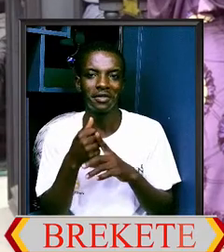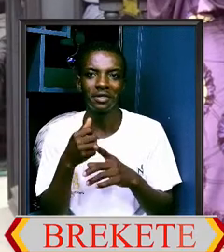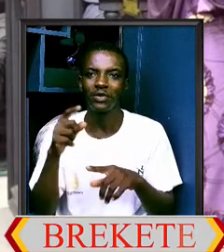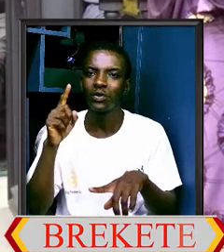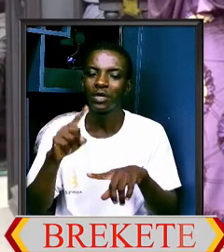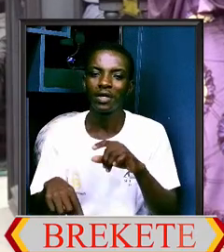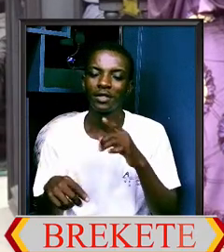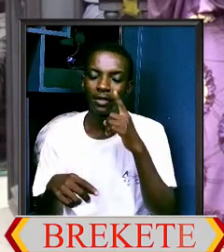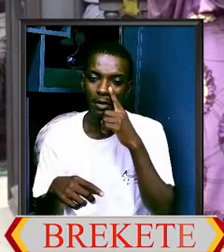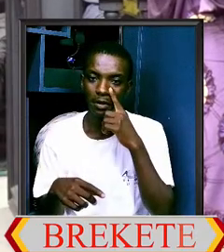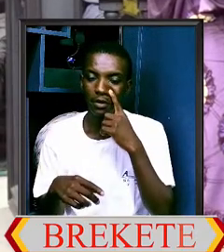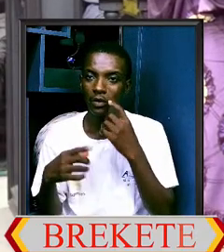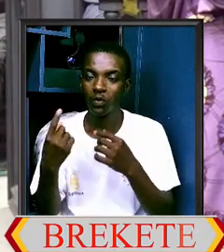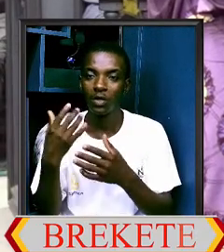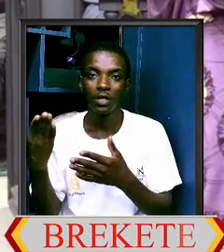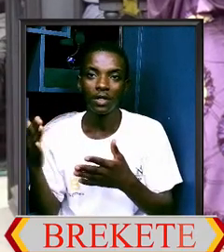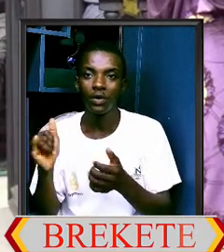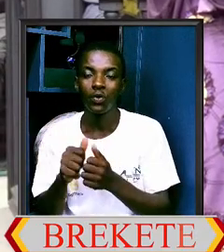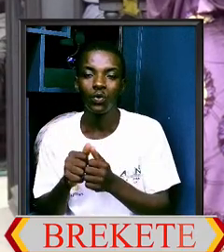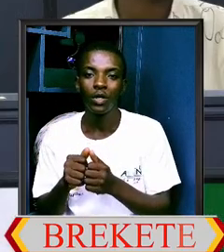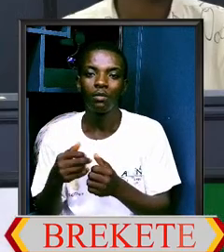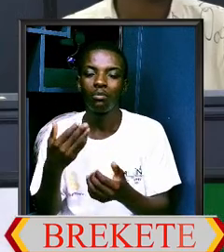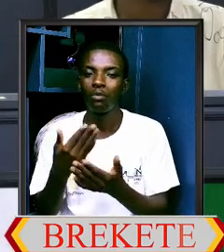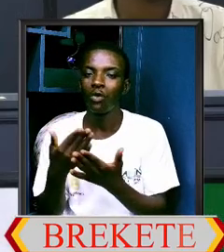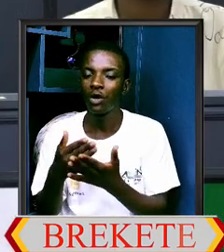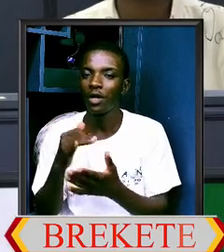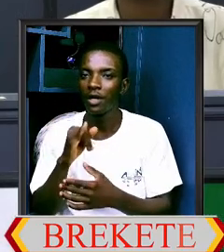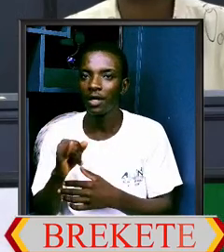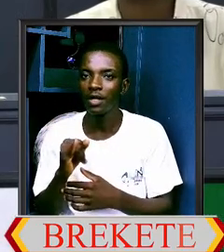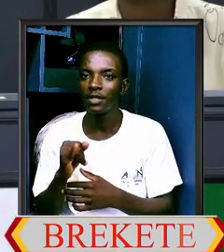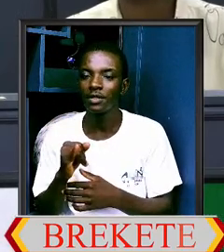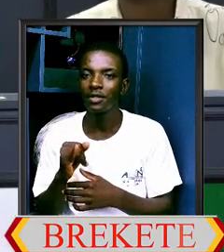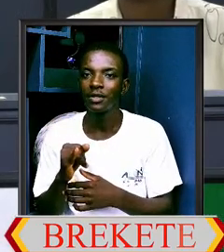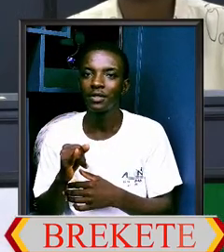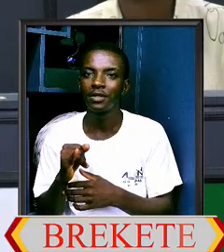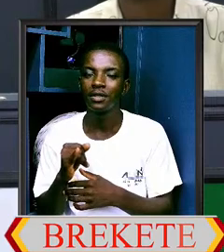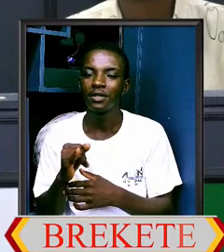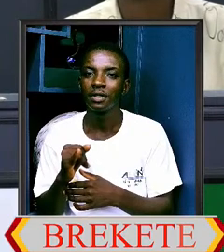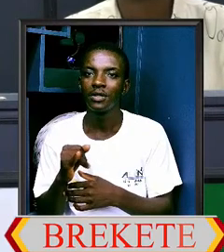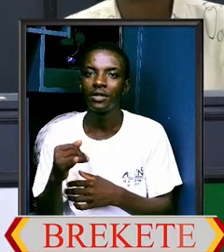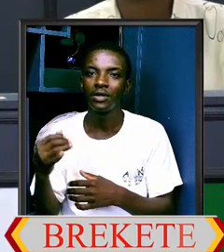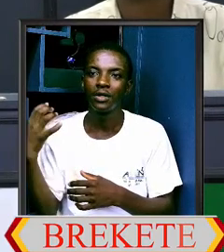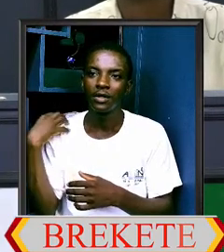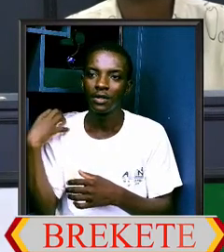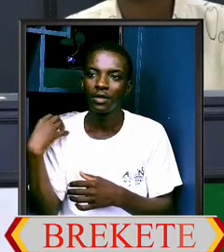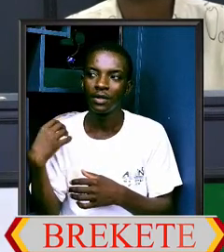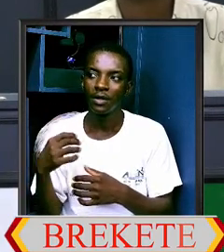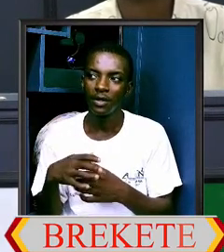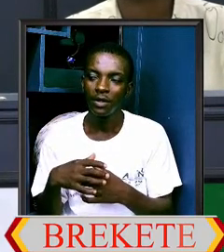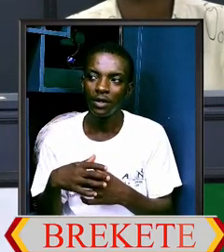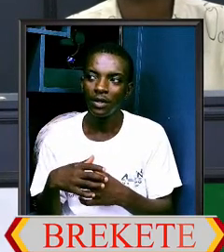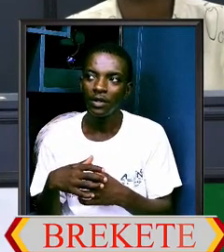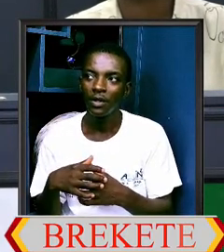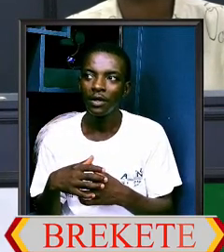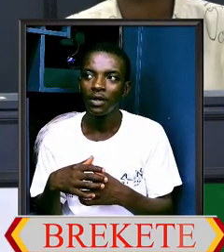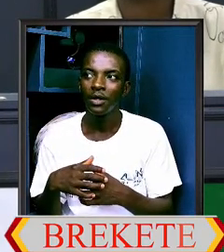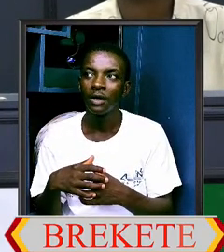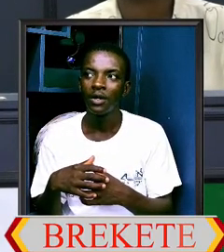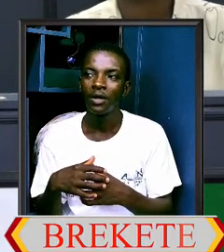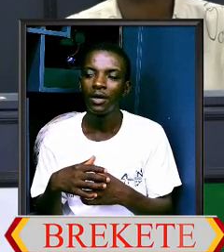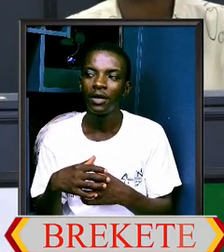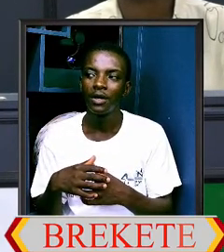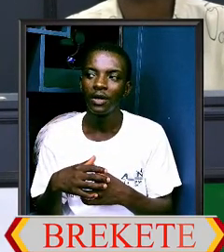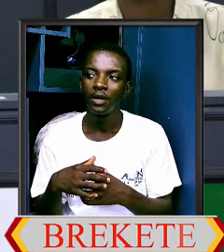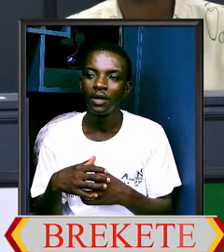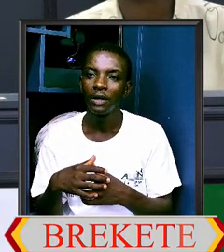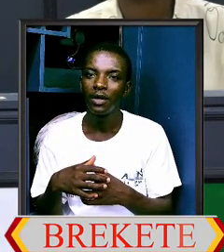You don't fit. I want you with the money. You say, okay, I'm a. And you just say,